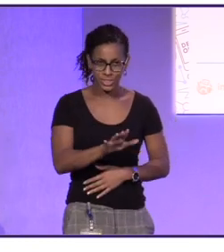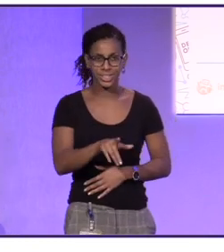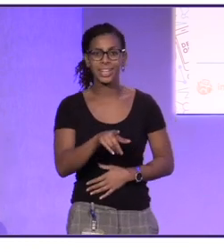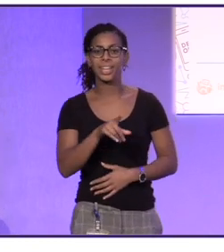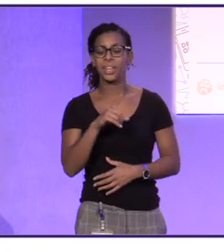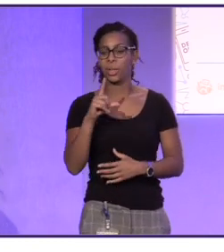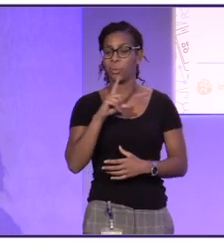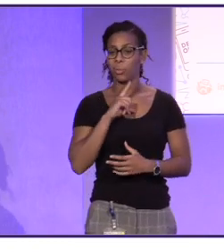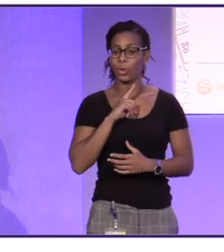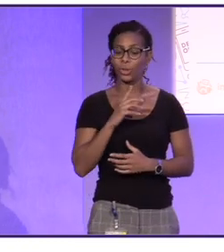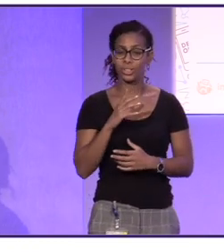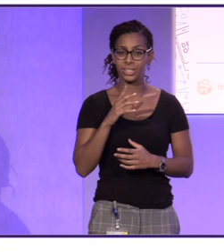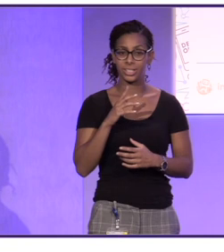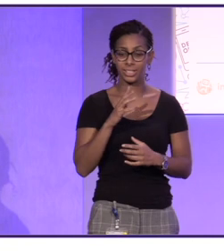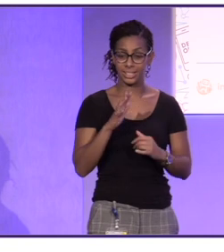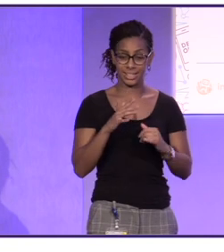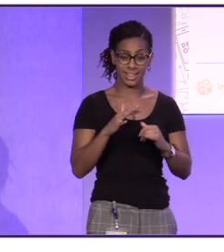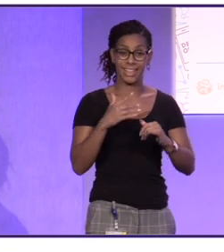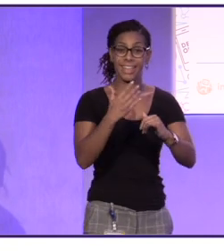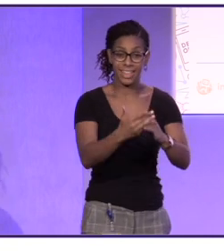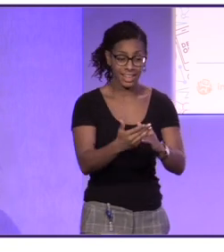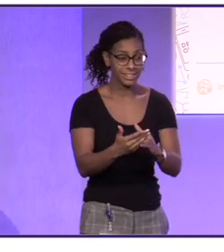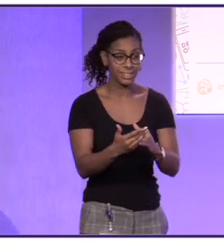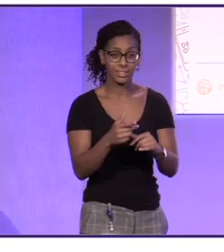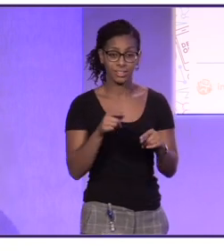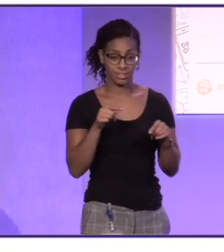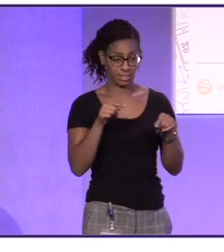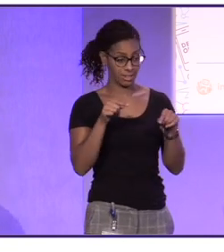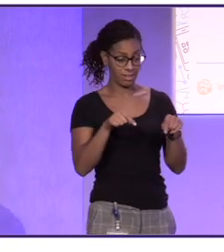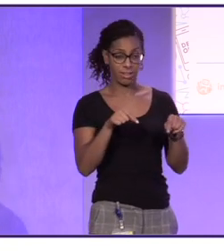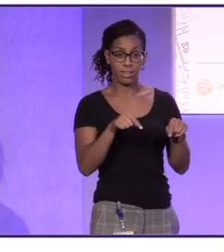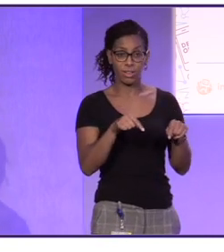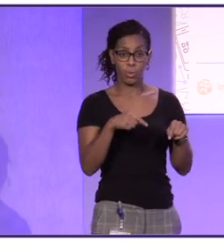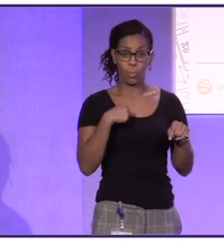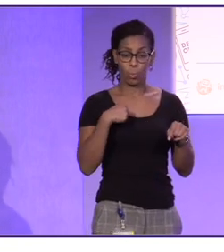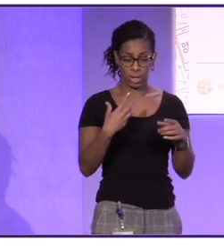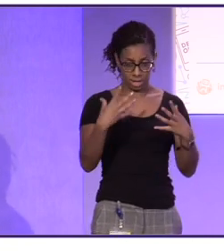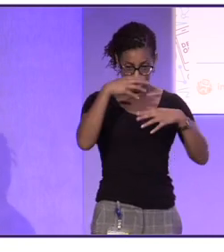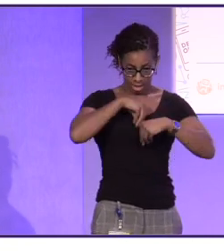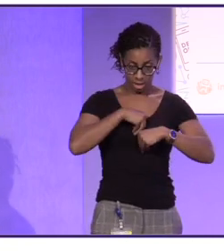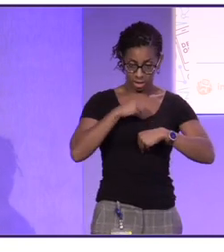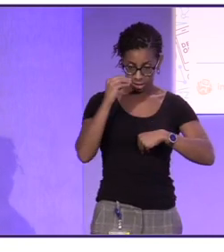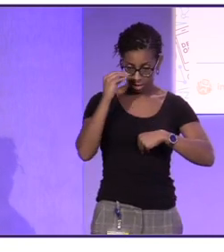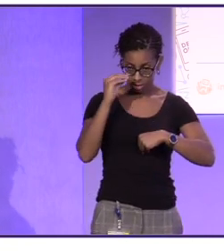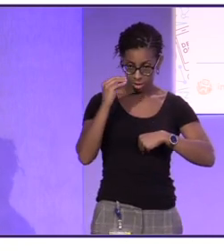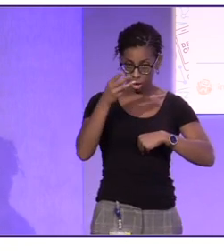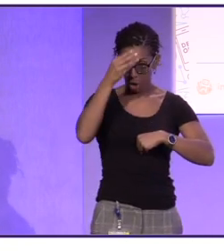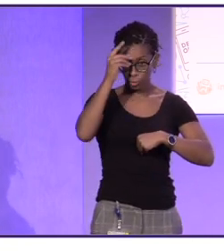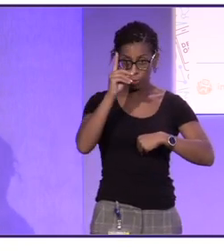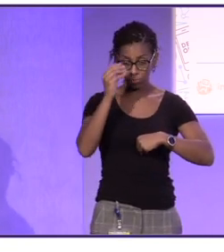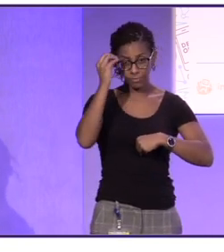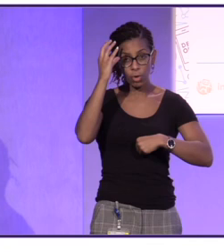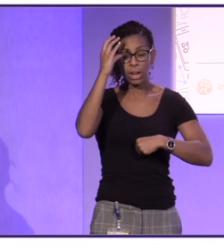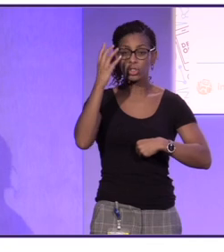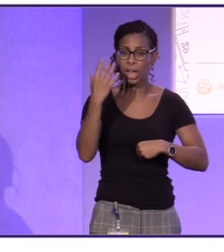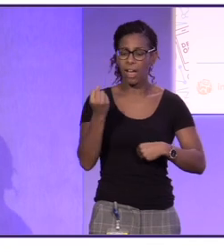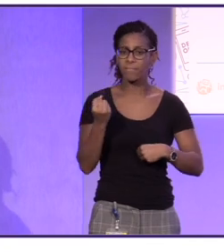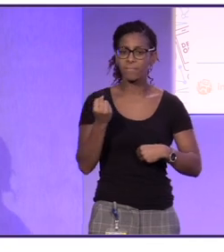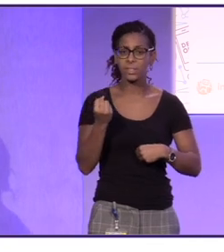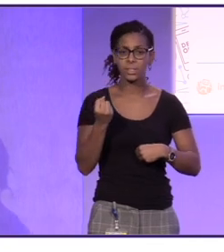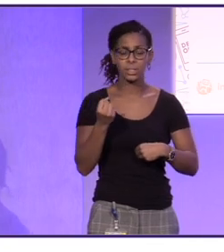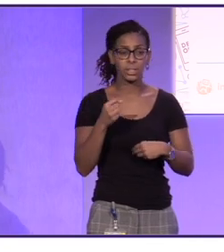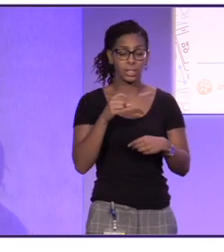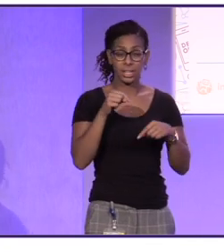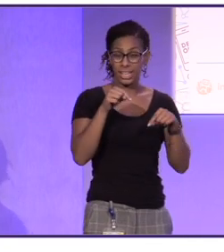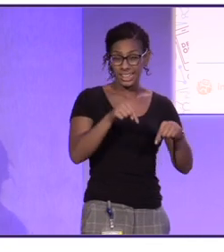because in the end, what you have here and what we had here was knowledge. We learned something from this experiment. Even in